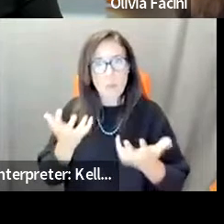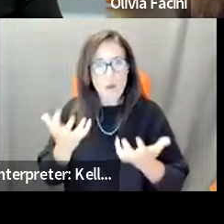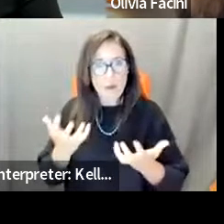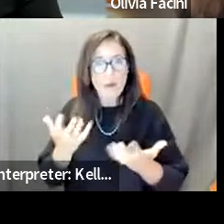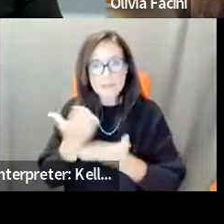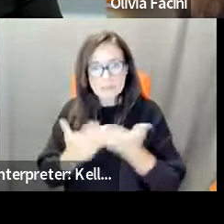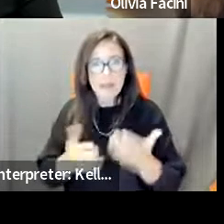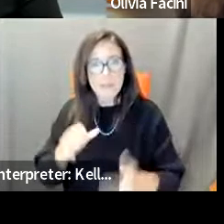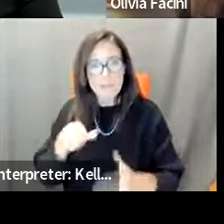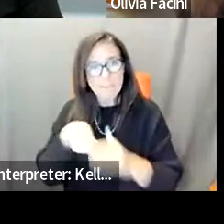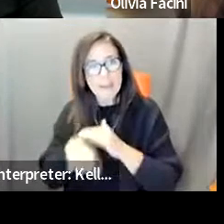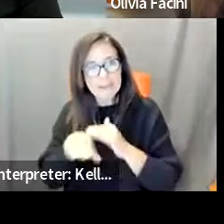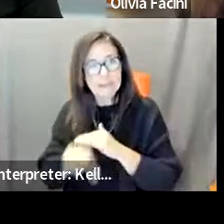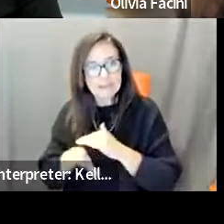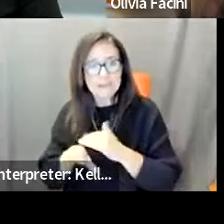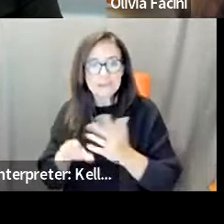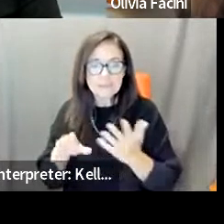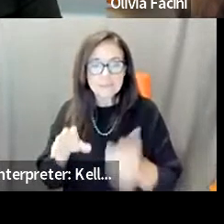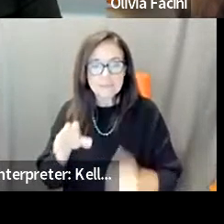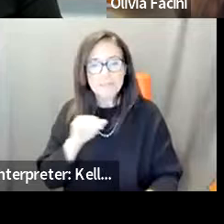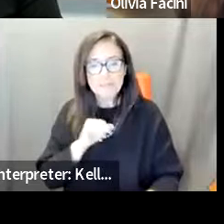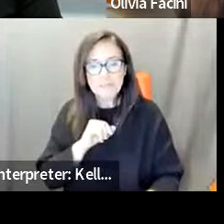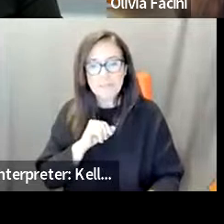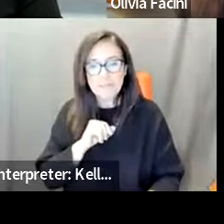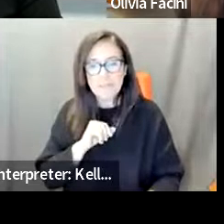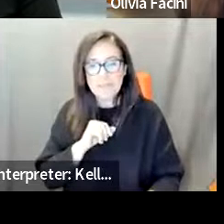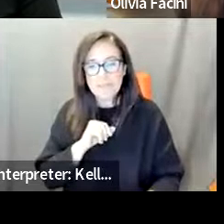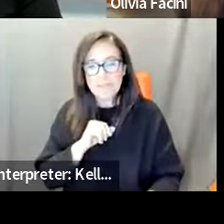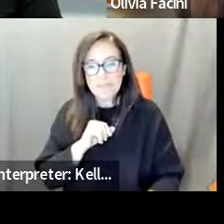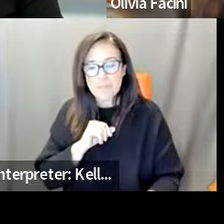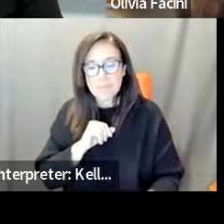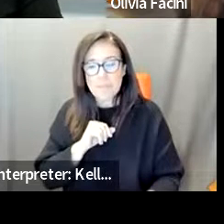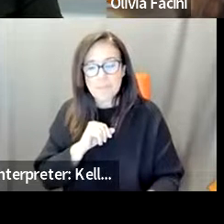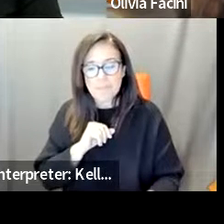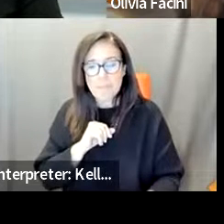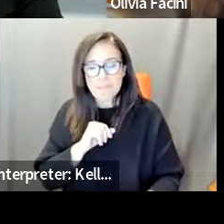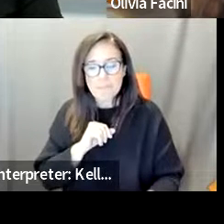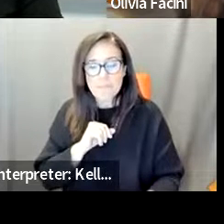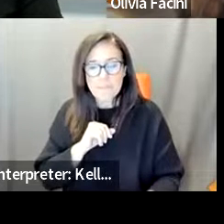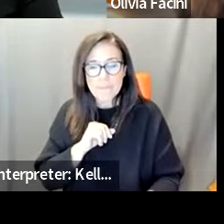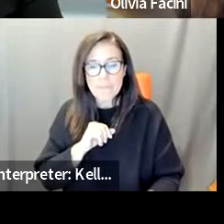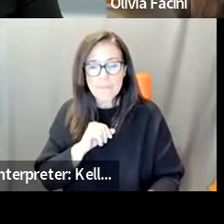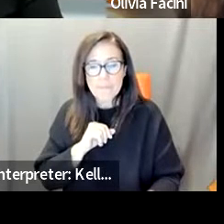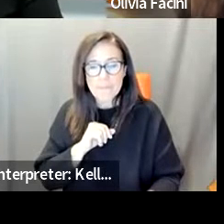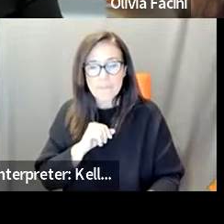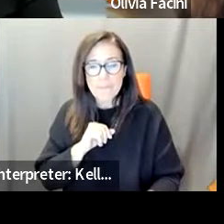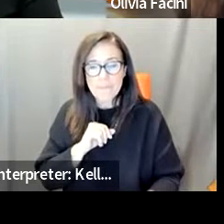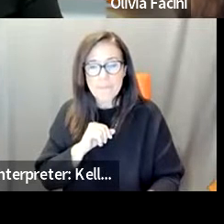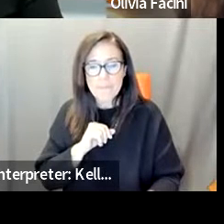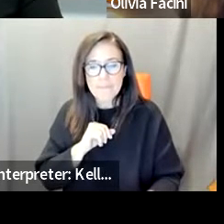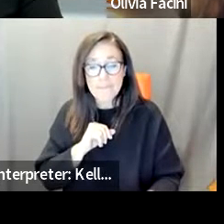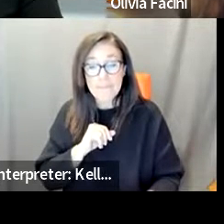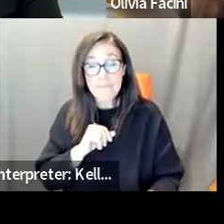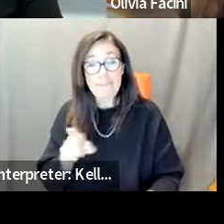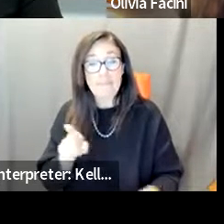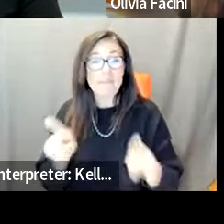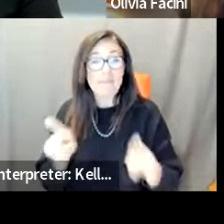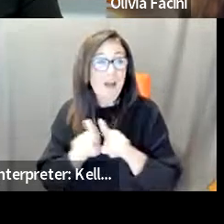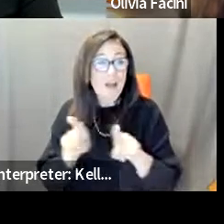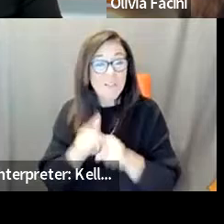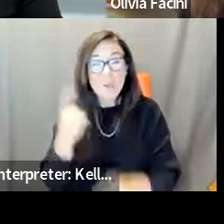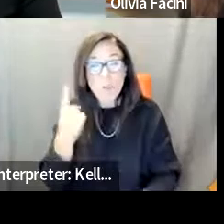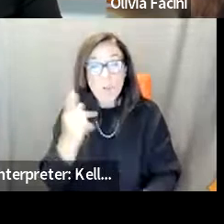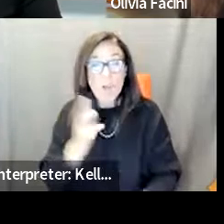is. Maybe even seeing some staff members who are people from the disability